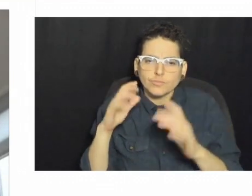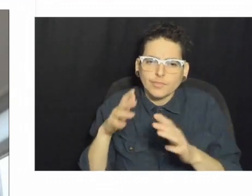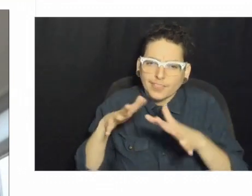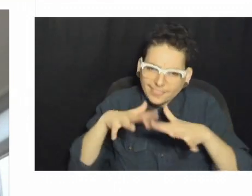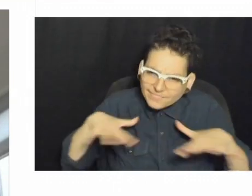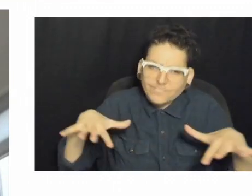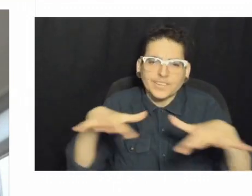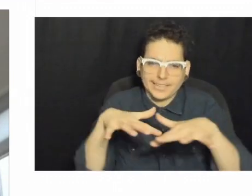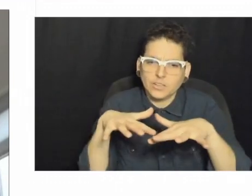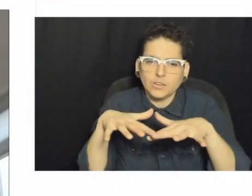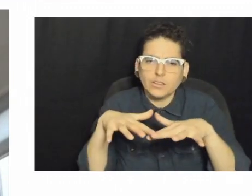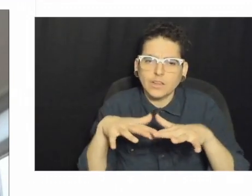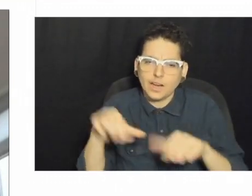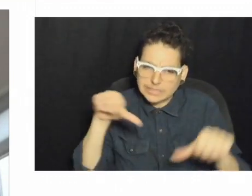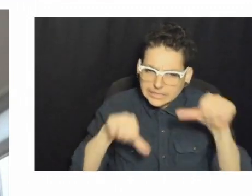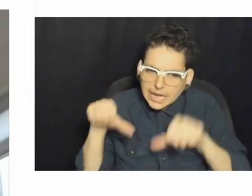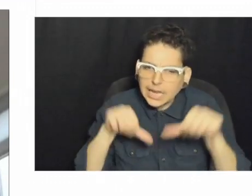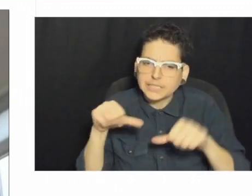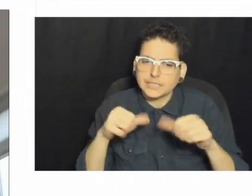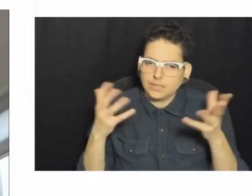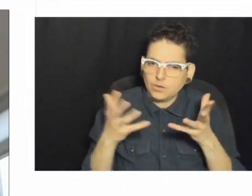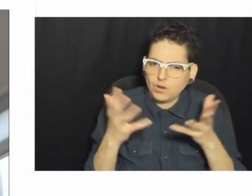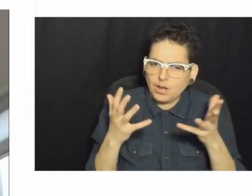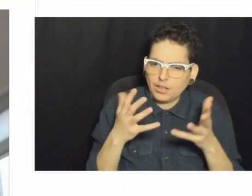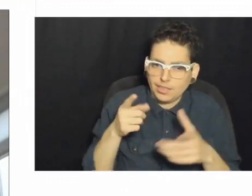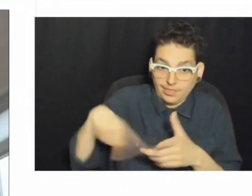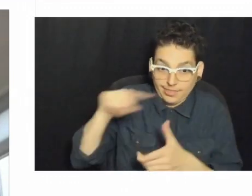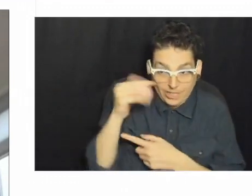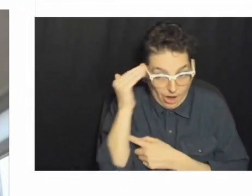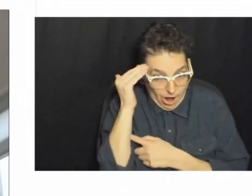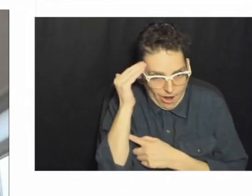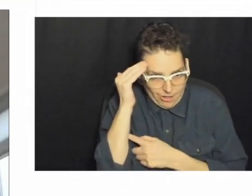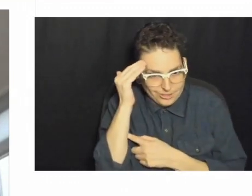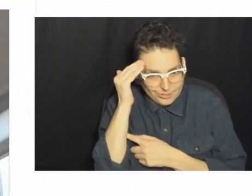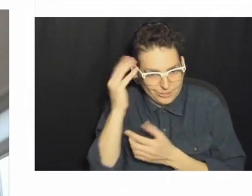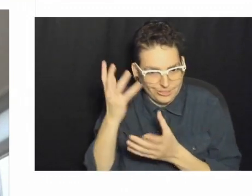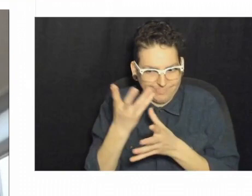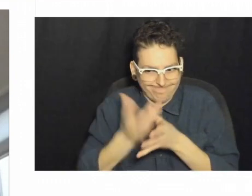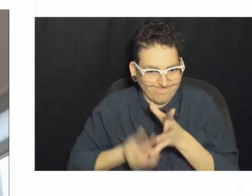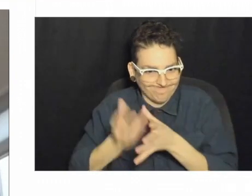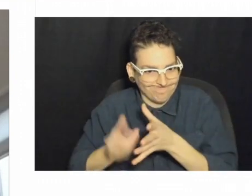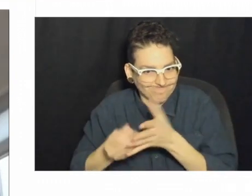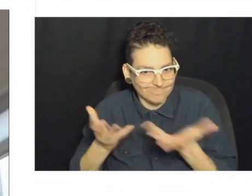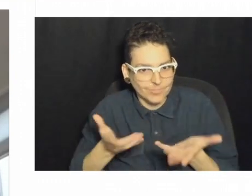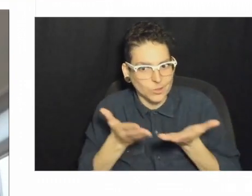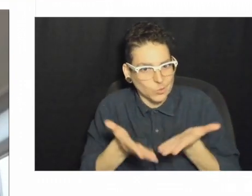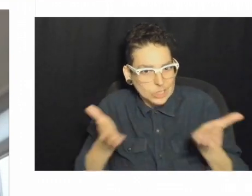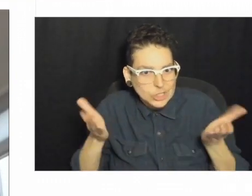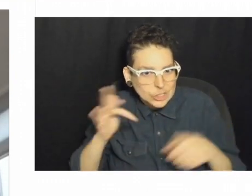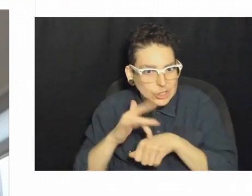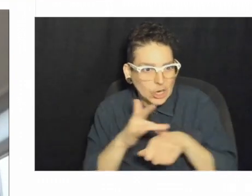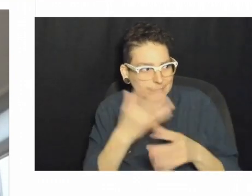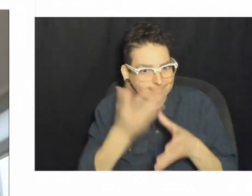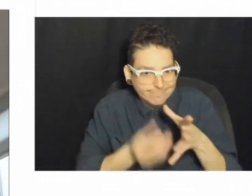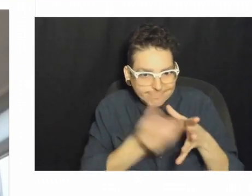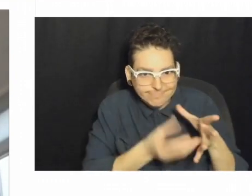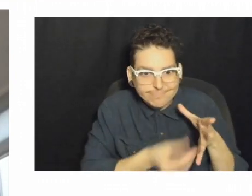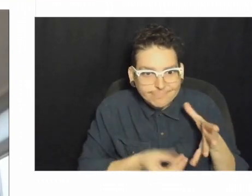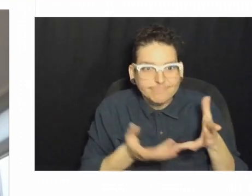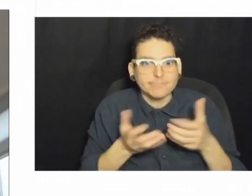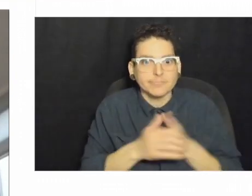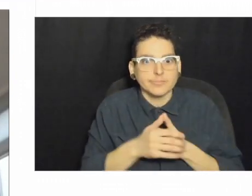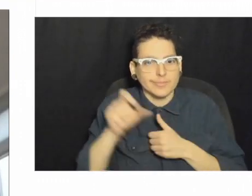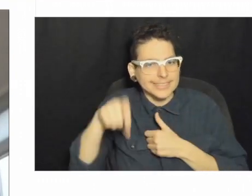gaps? What are the action gaps? And what are the resource gaps that need to be filled over the next couple of years in order to more